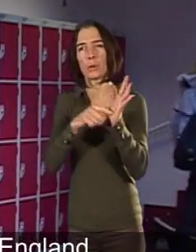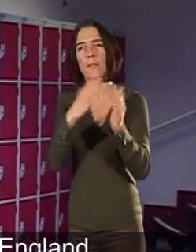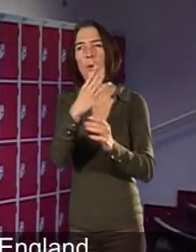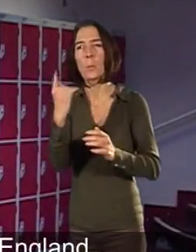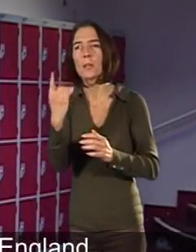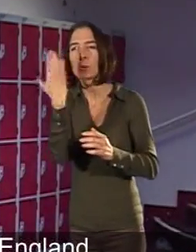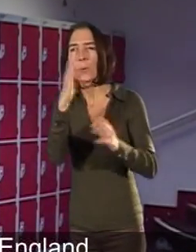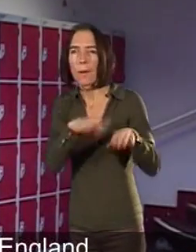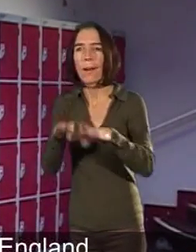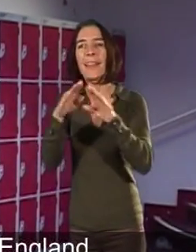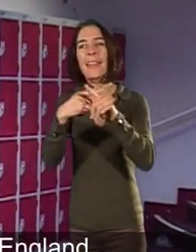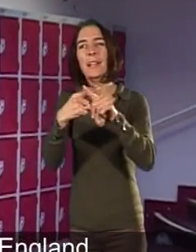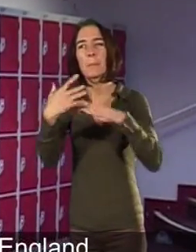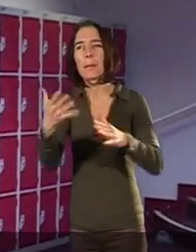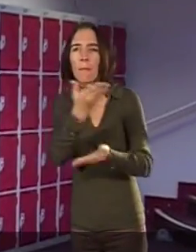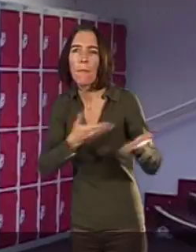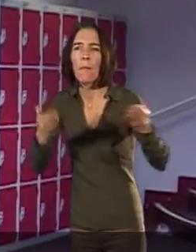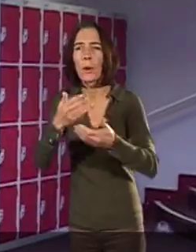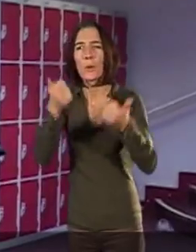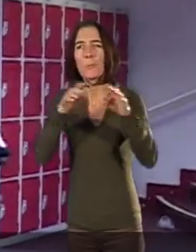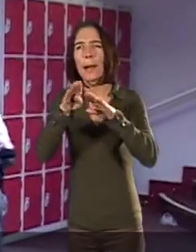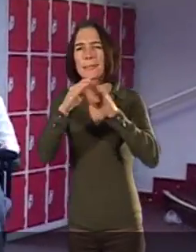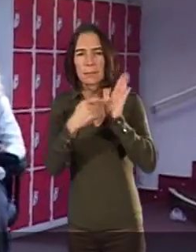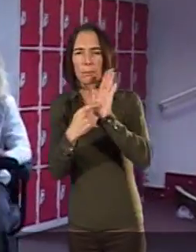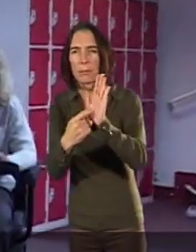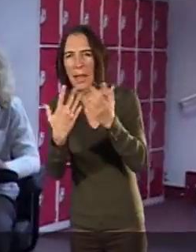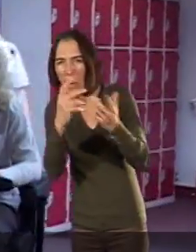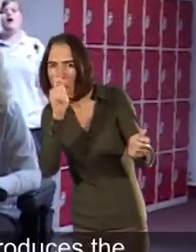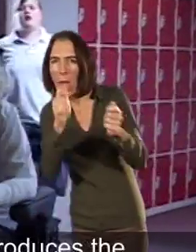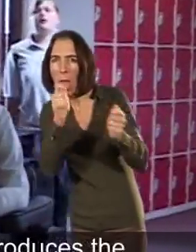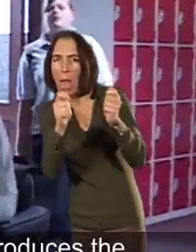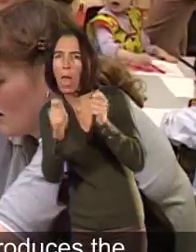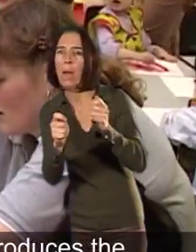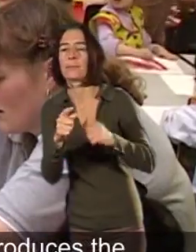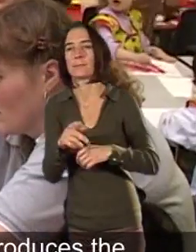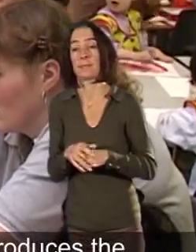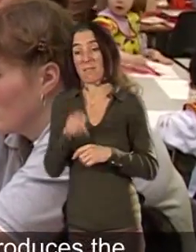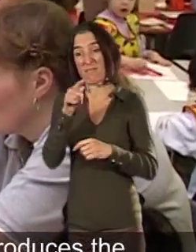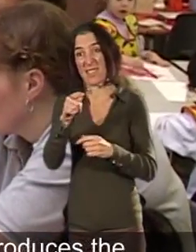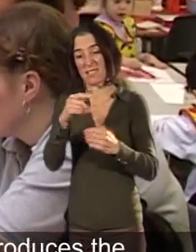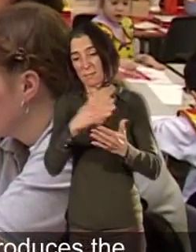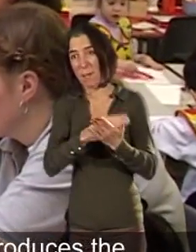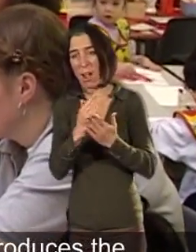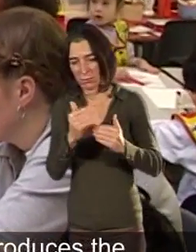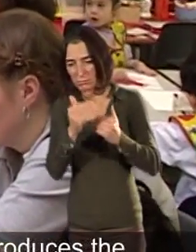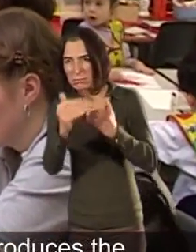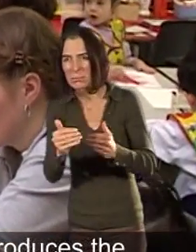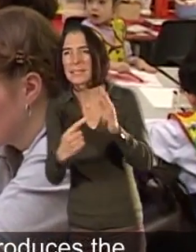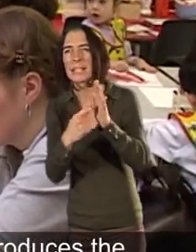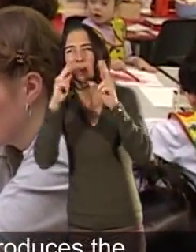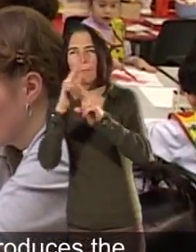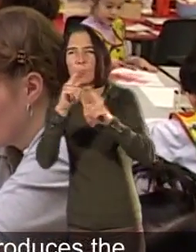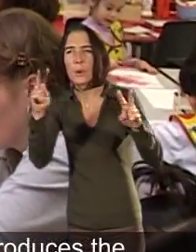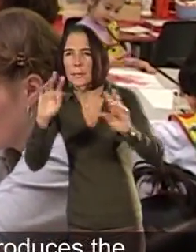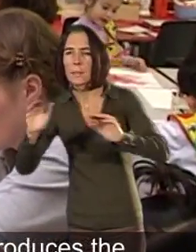schools across England shared their good practice in making reasonable adjustments. This section, Essential Viewing, introduces the reasonable